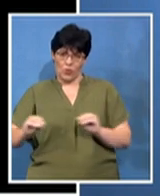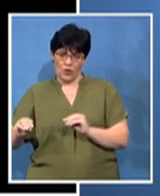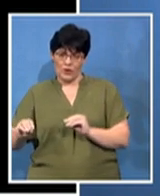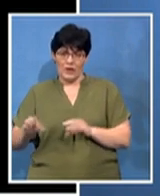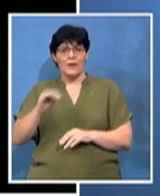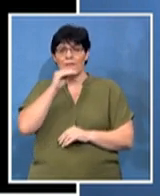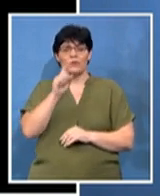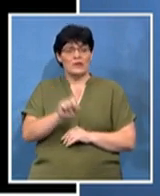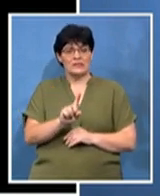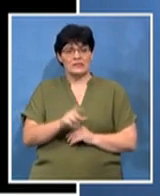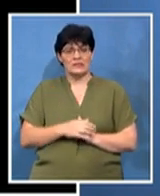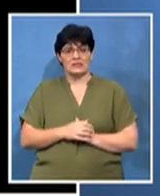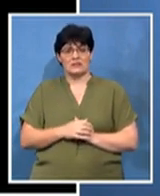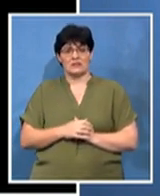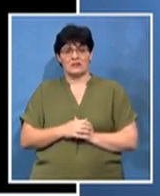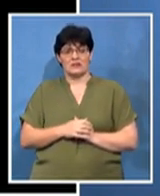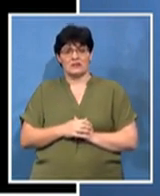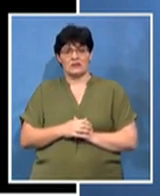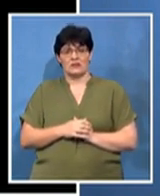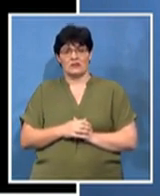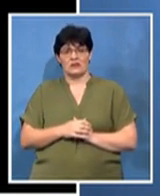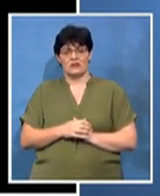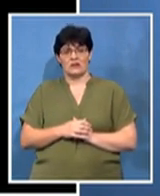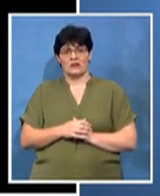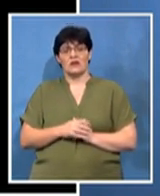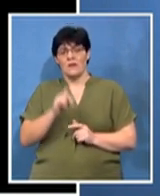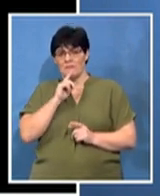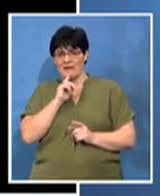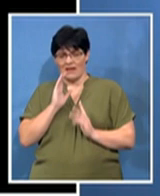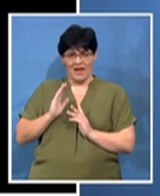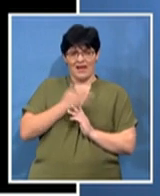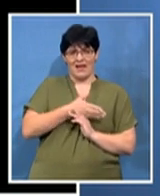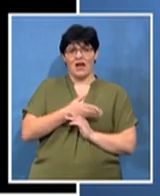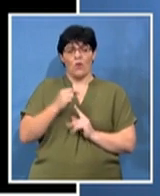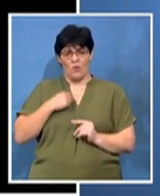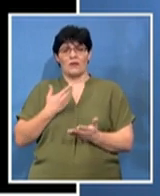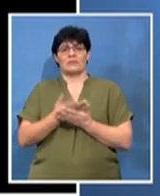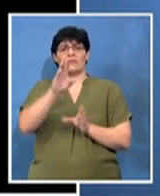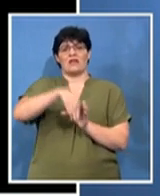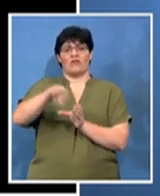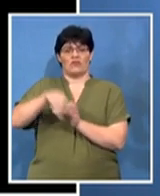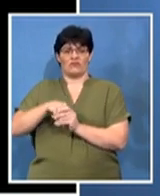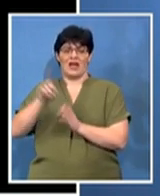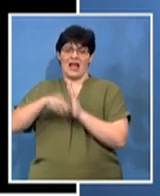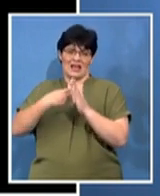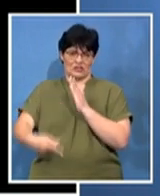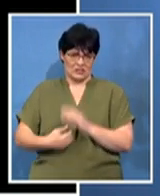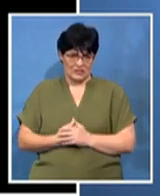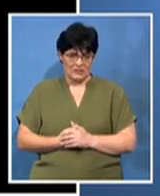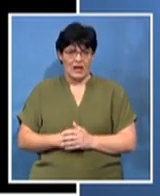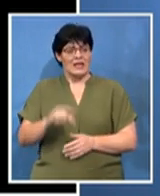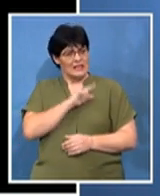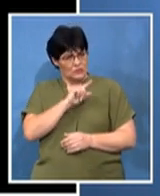it begins to tamper and interfere with our ability to participate in elections. And this is why we are thinking that this is now beginning to